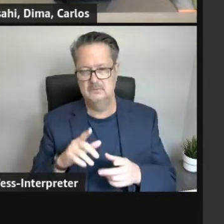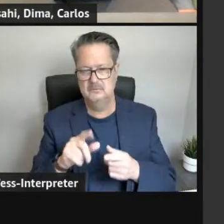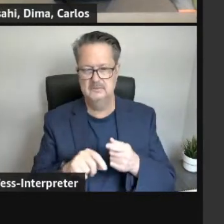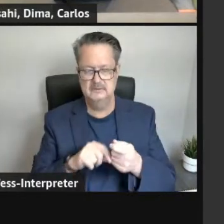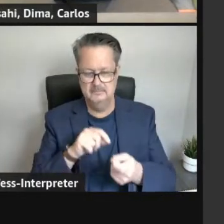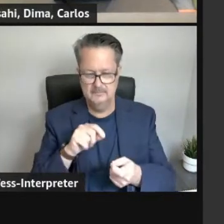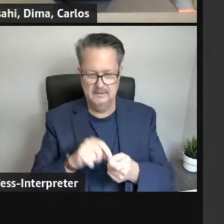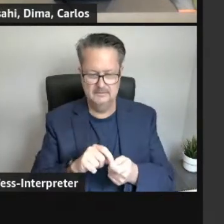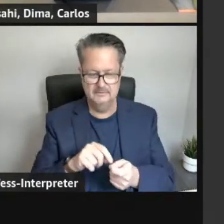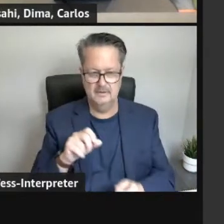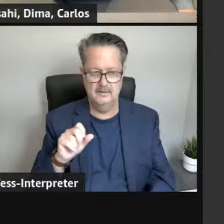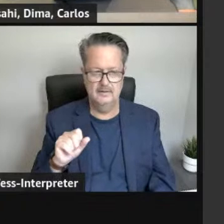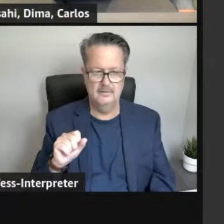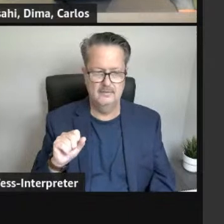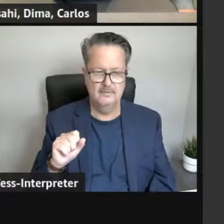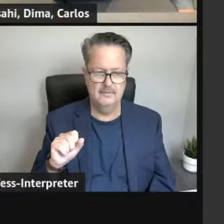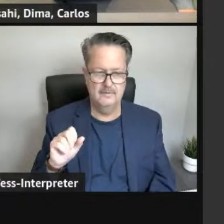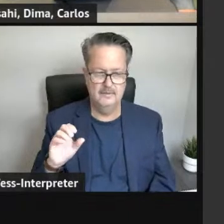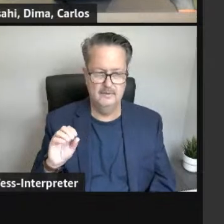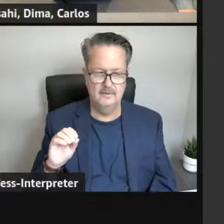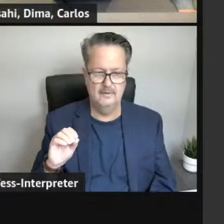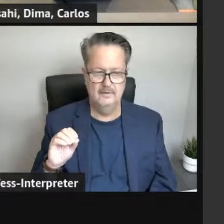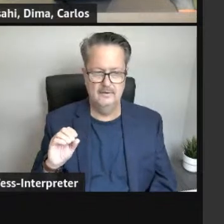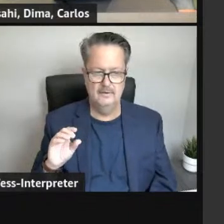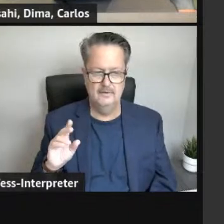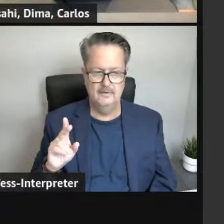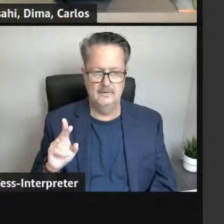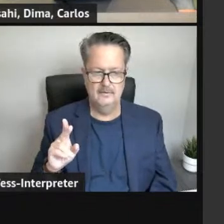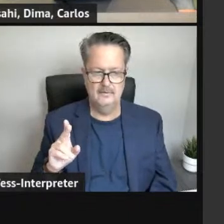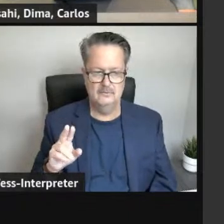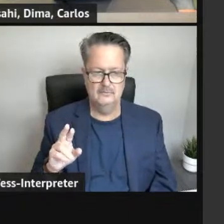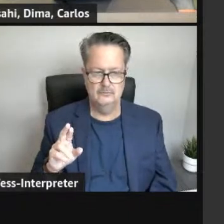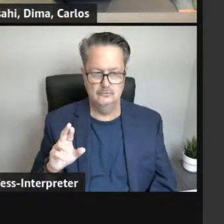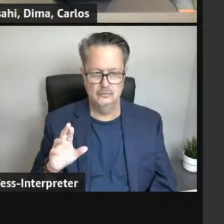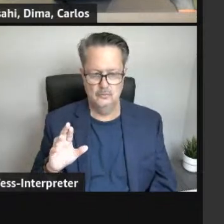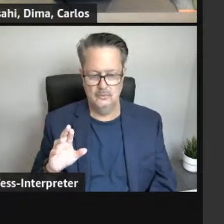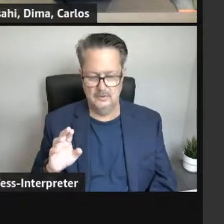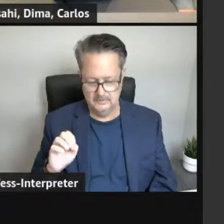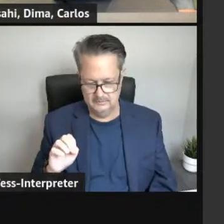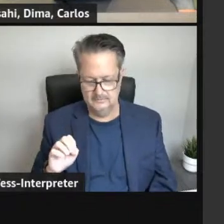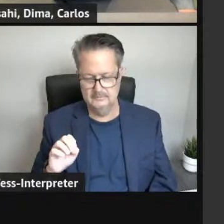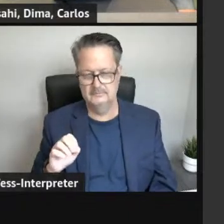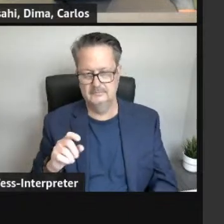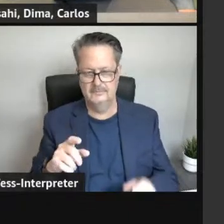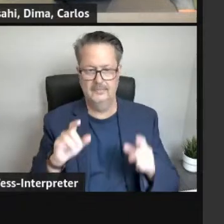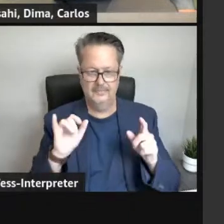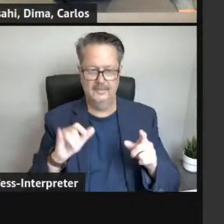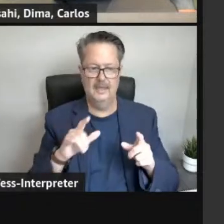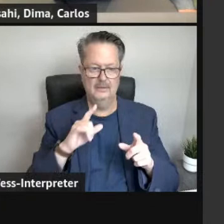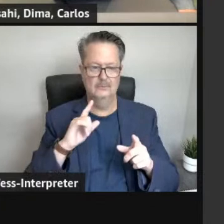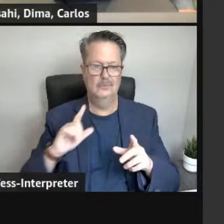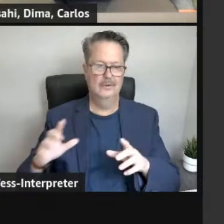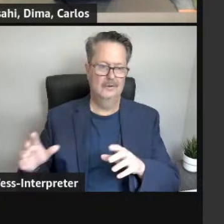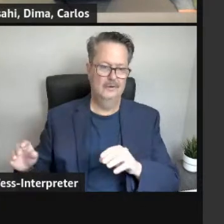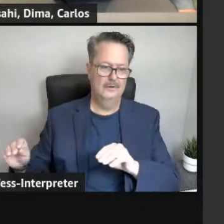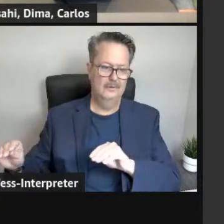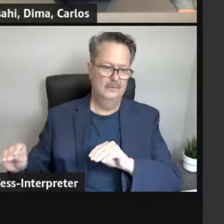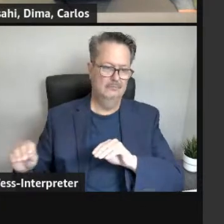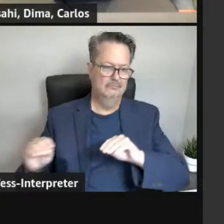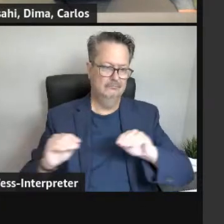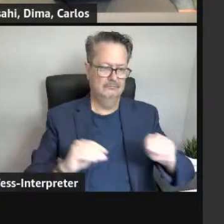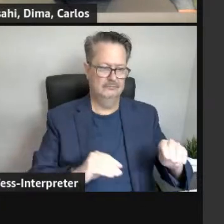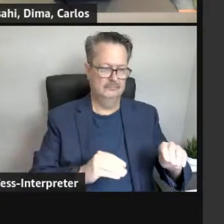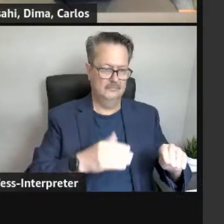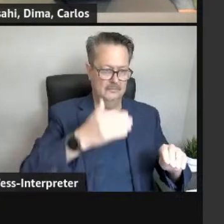source and a destination. So the source is the application repository. So in this case, I'm showing the front